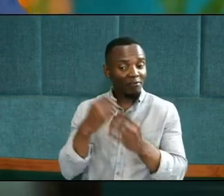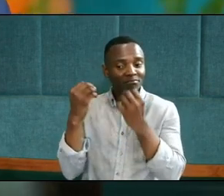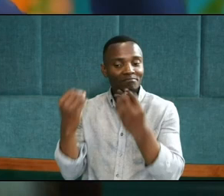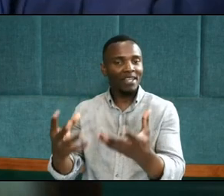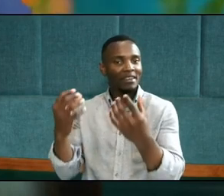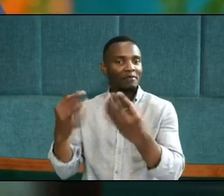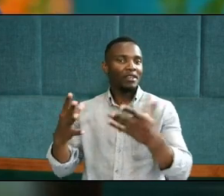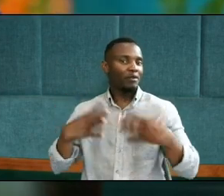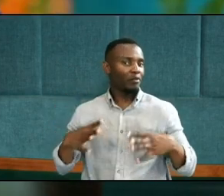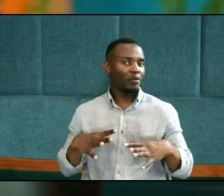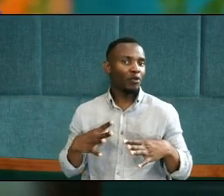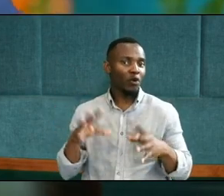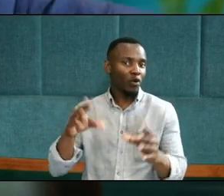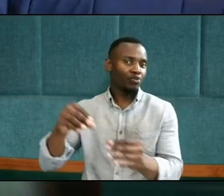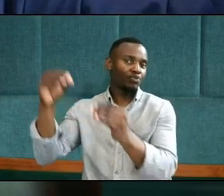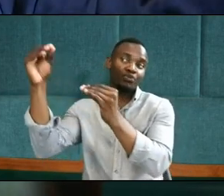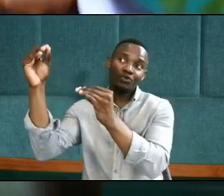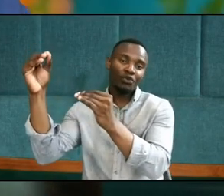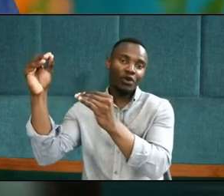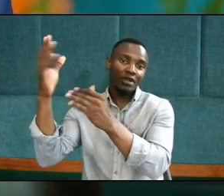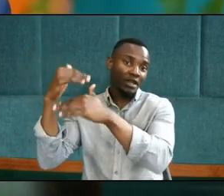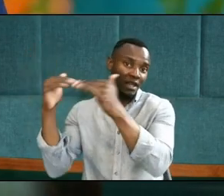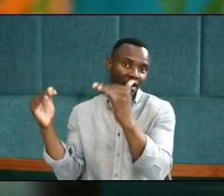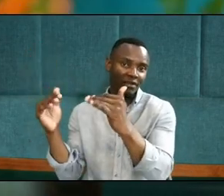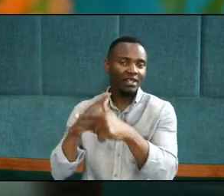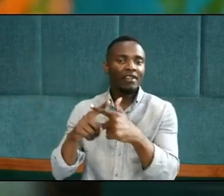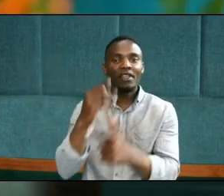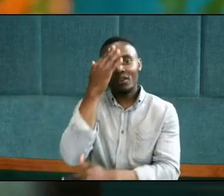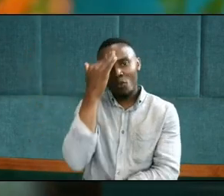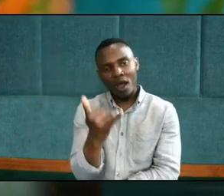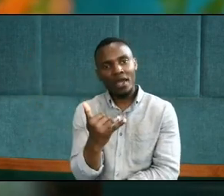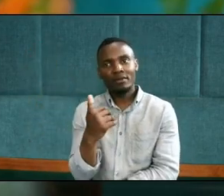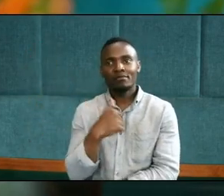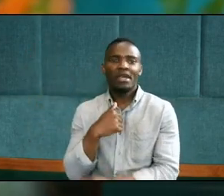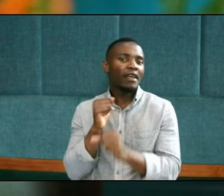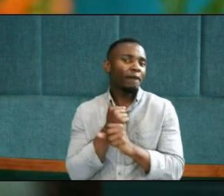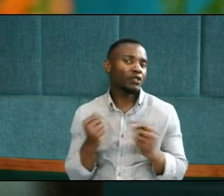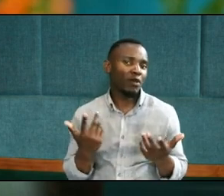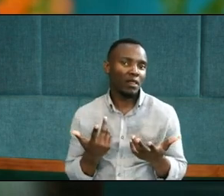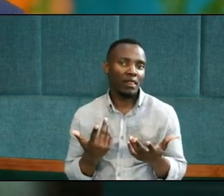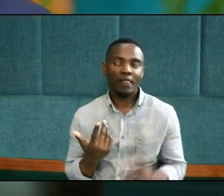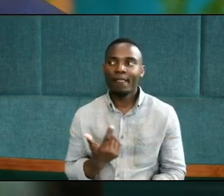that cannot be numbered, are going to be in that kingdom, why can't I?